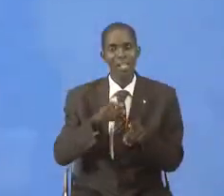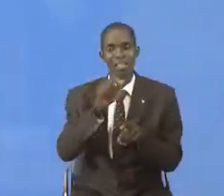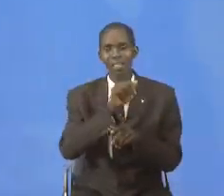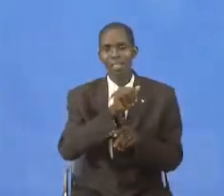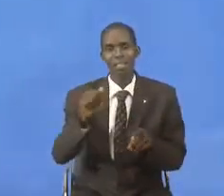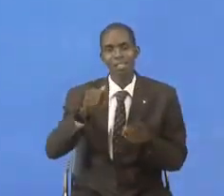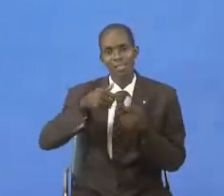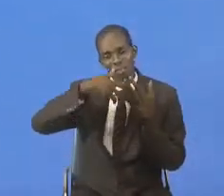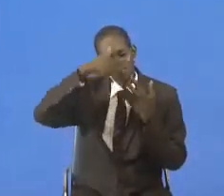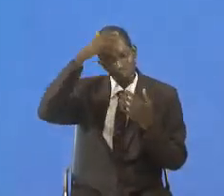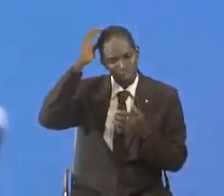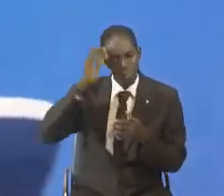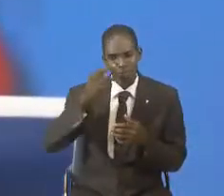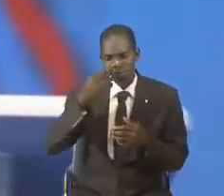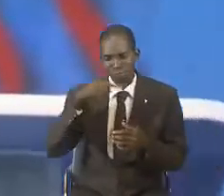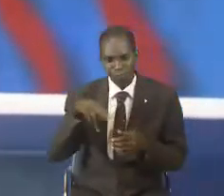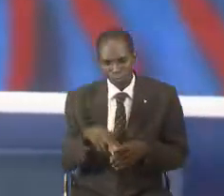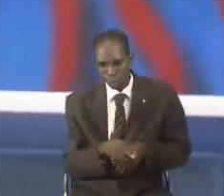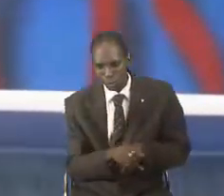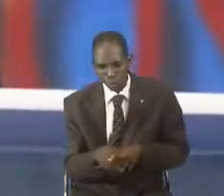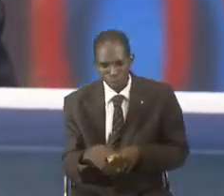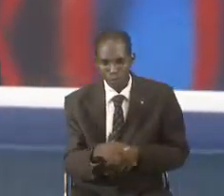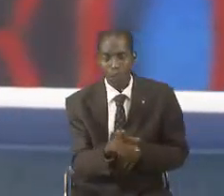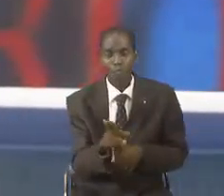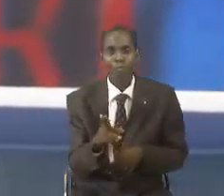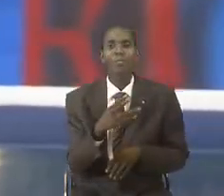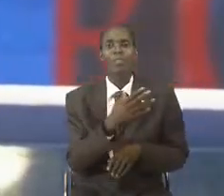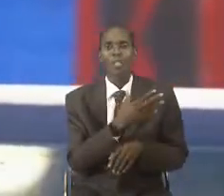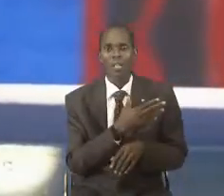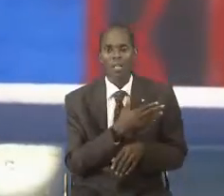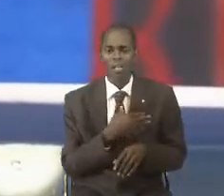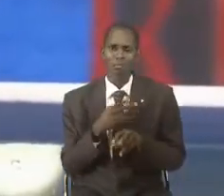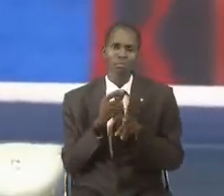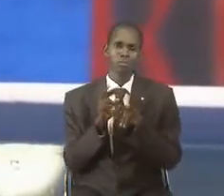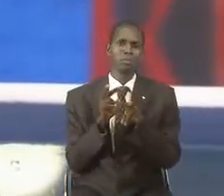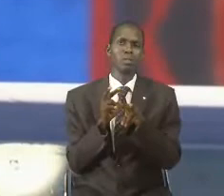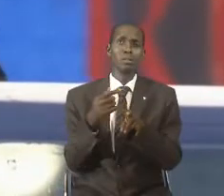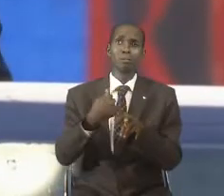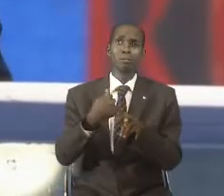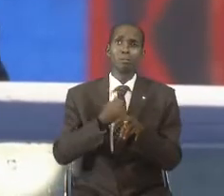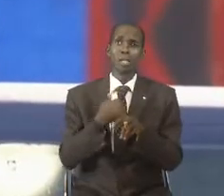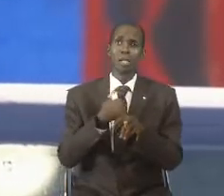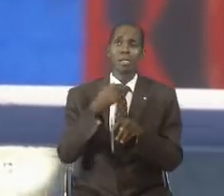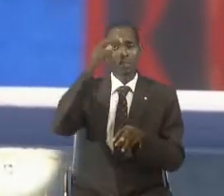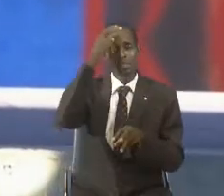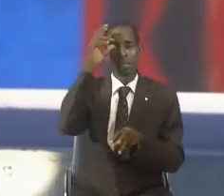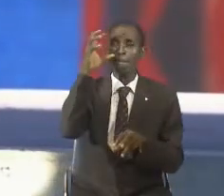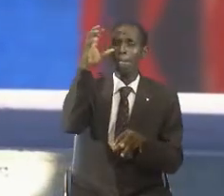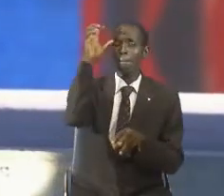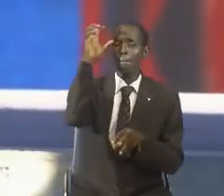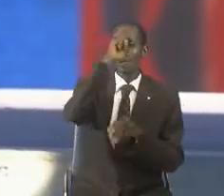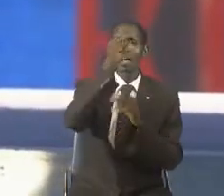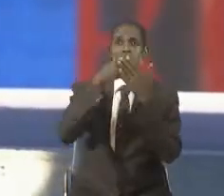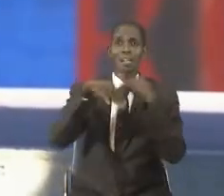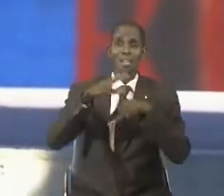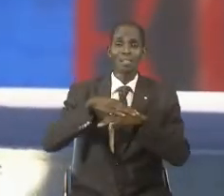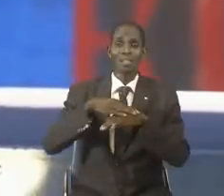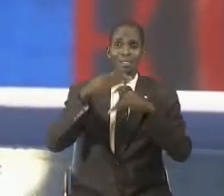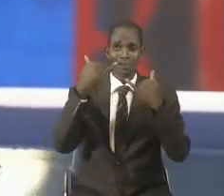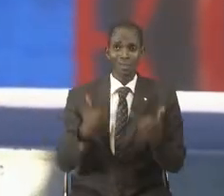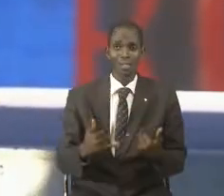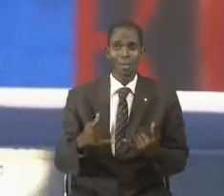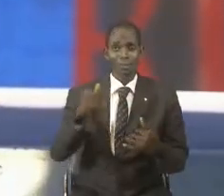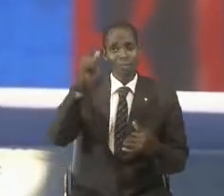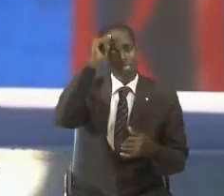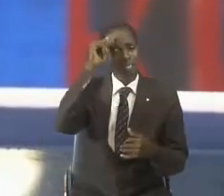then Satan, like a lion, sneaked in and said, I have missed